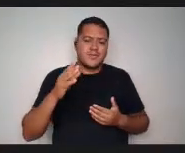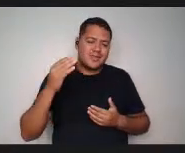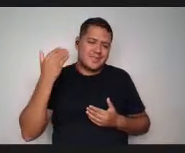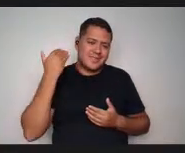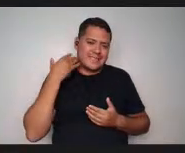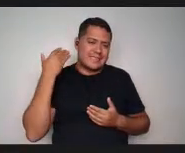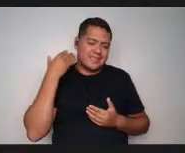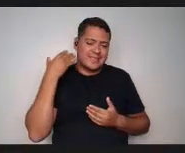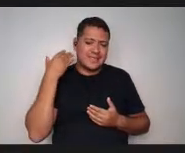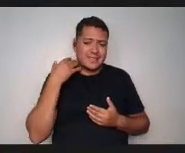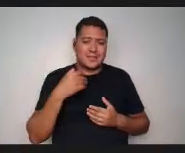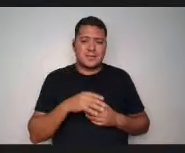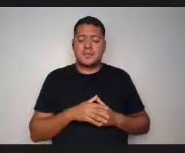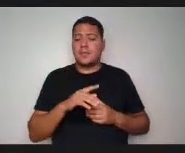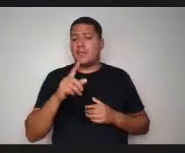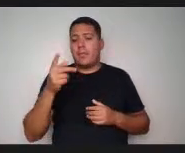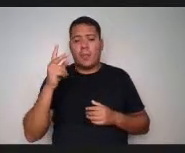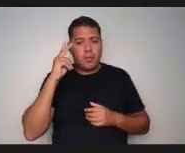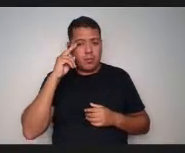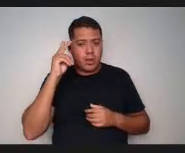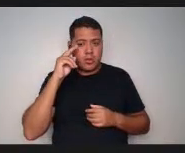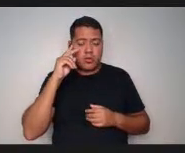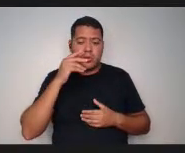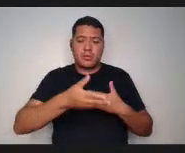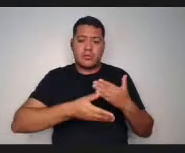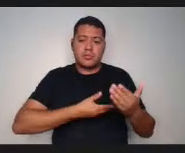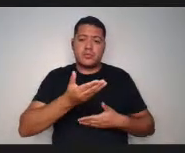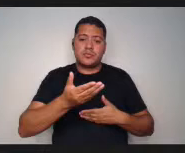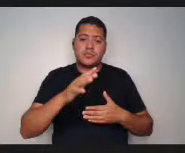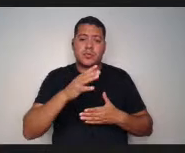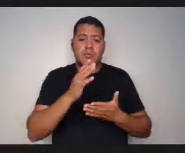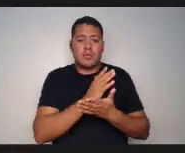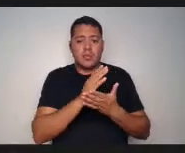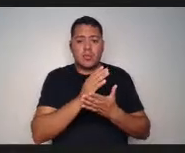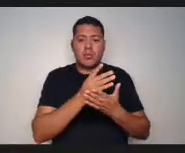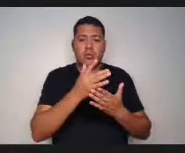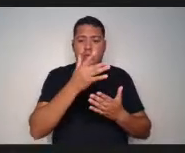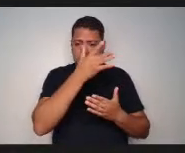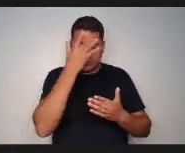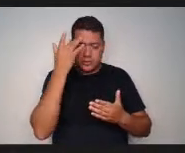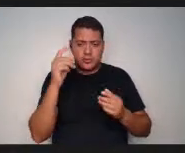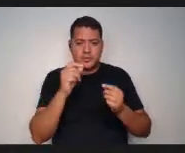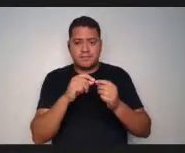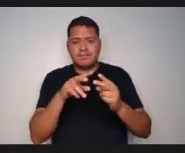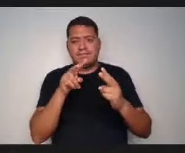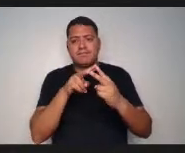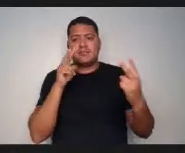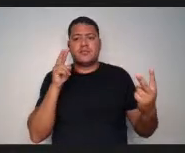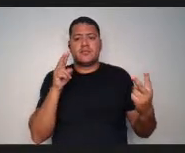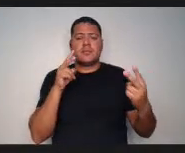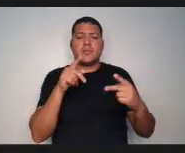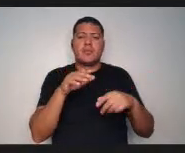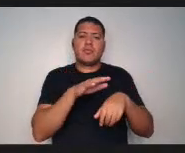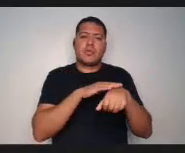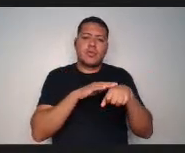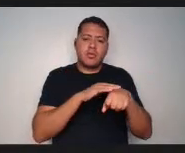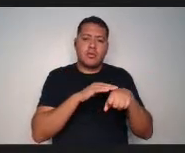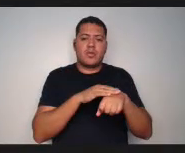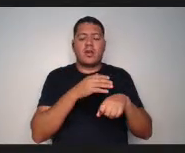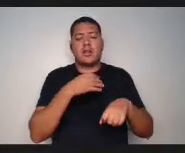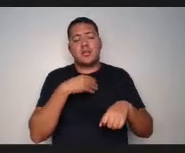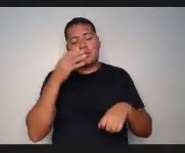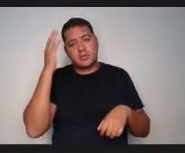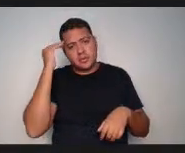for people online, because there's not the give and take of the conversation. I know for me, when I'm